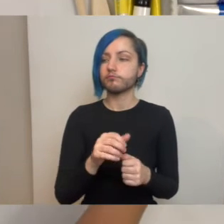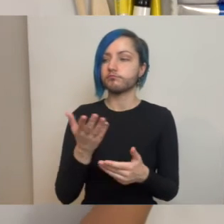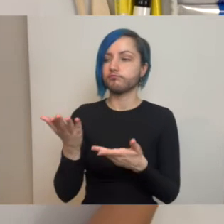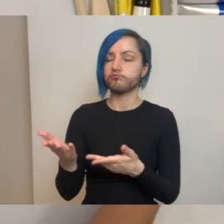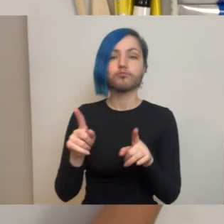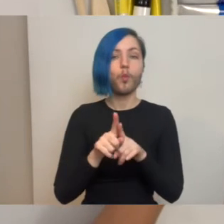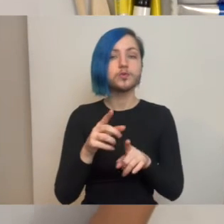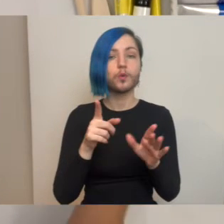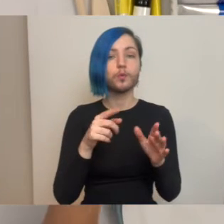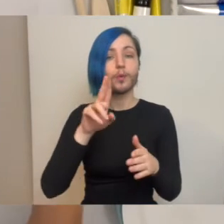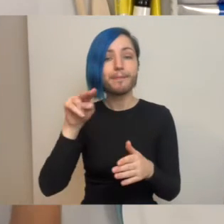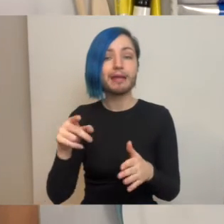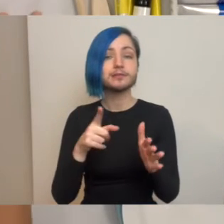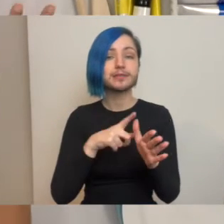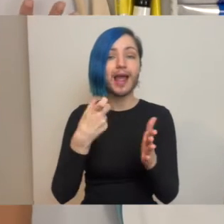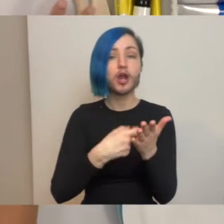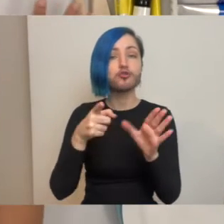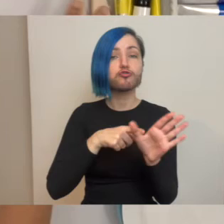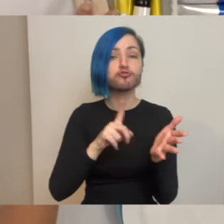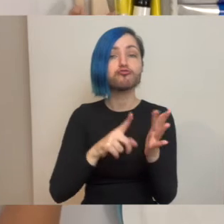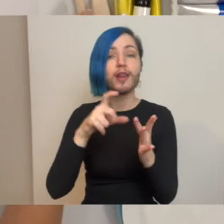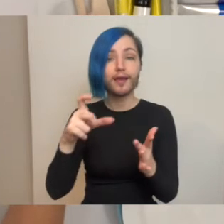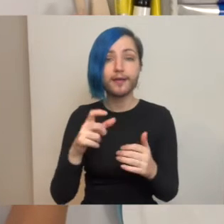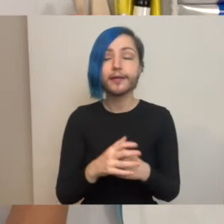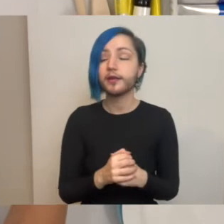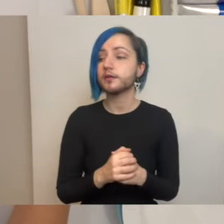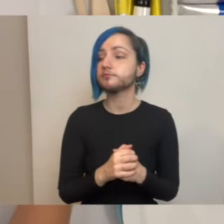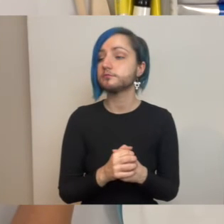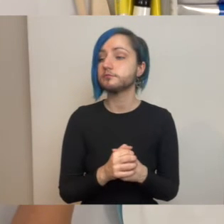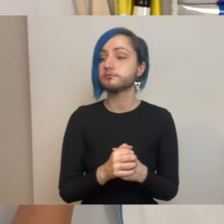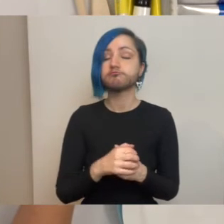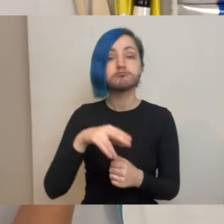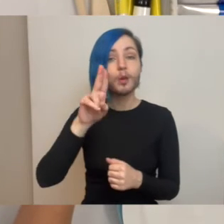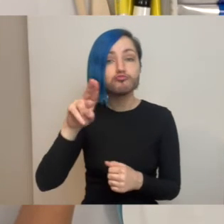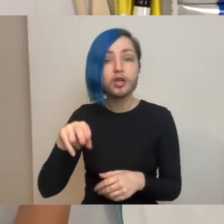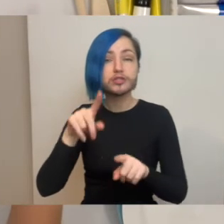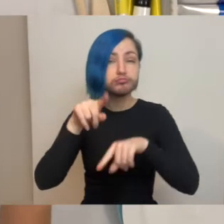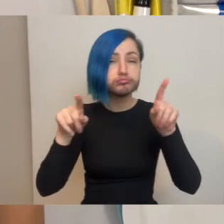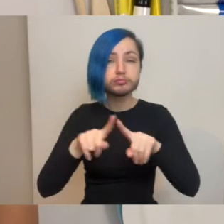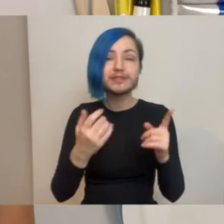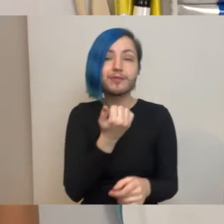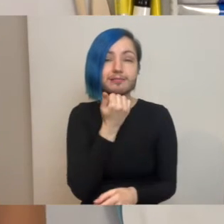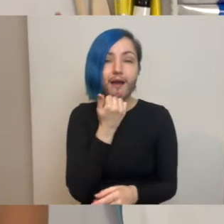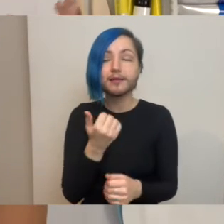are some acrylic paints, some different sized paintbrushes,